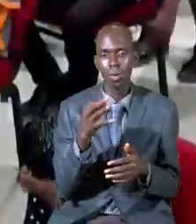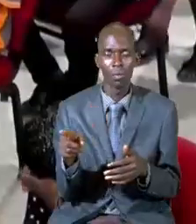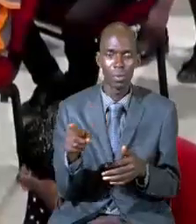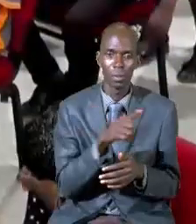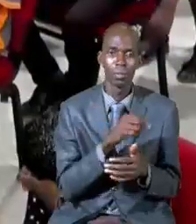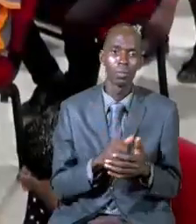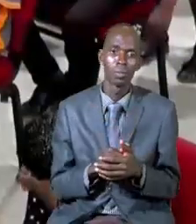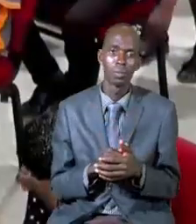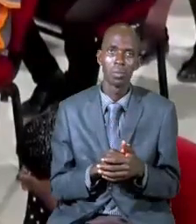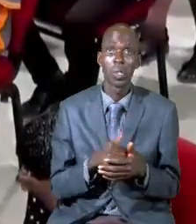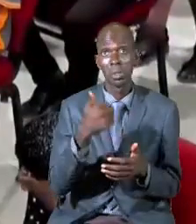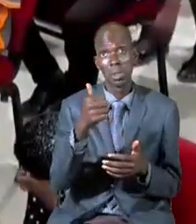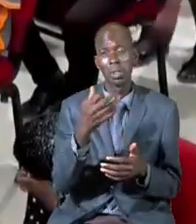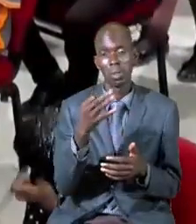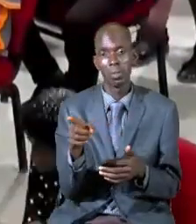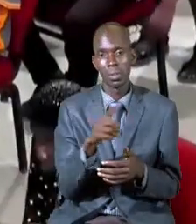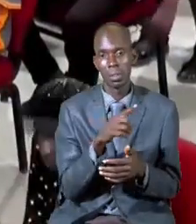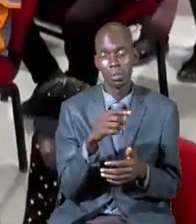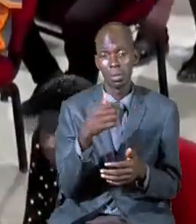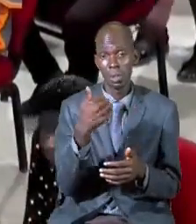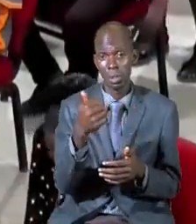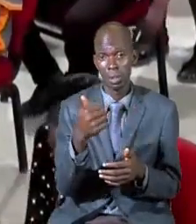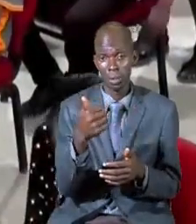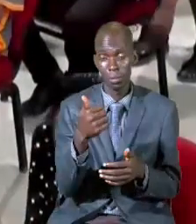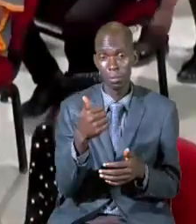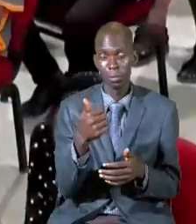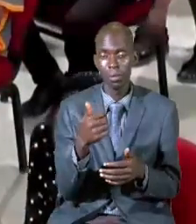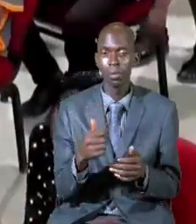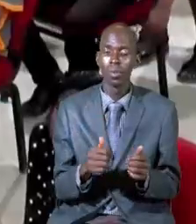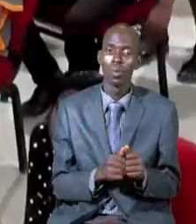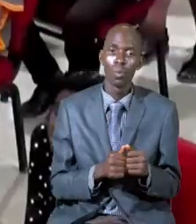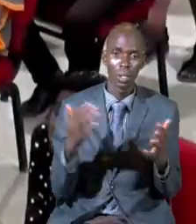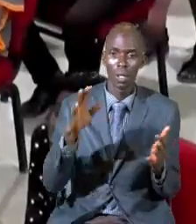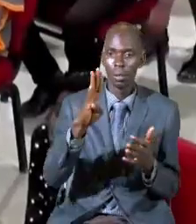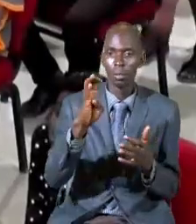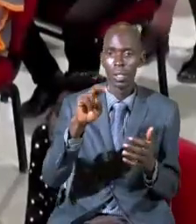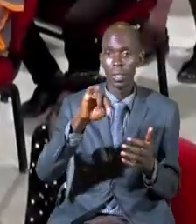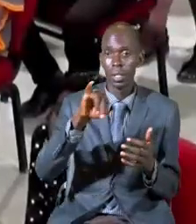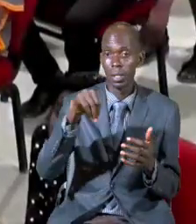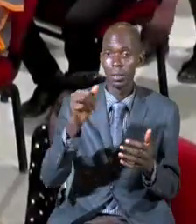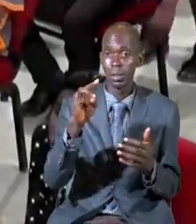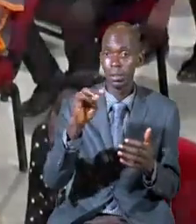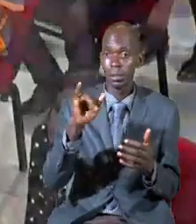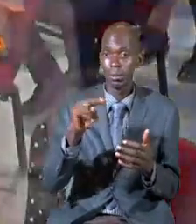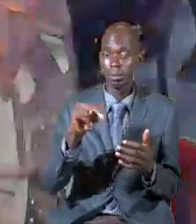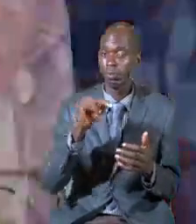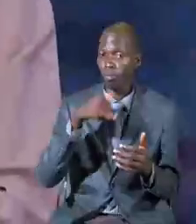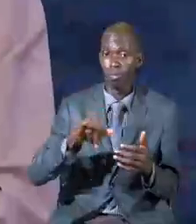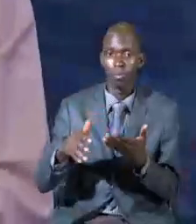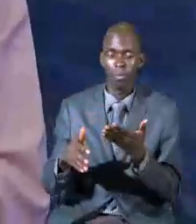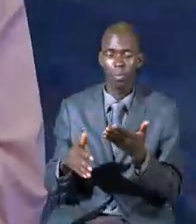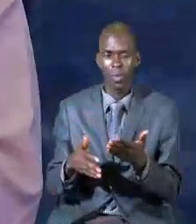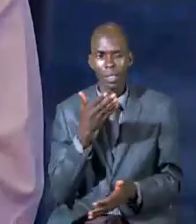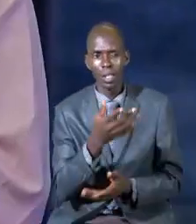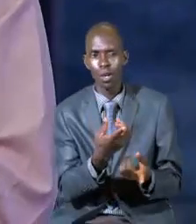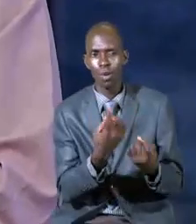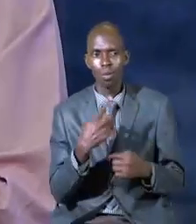or 10 of them, without Benjamin. Here comes the dreamer. Let us kill